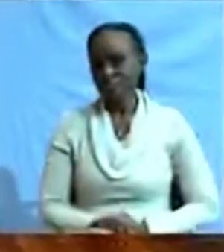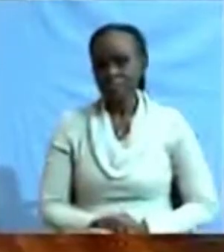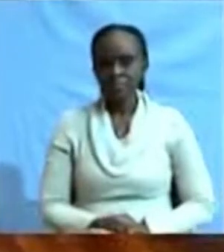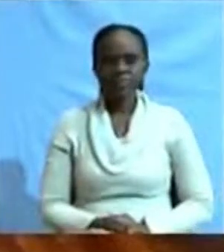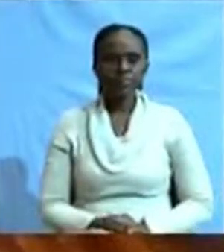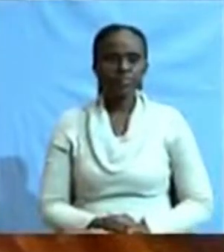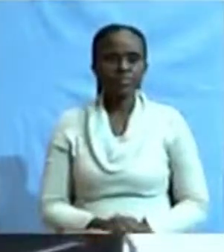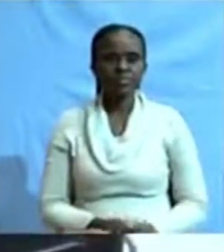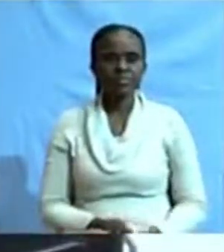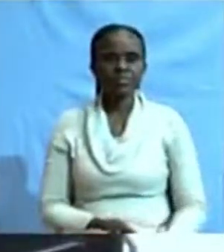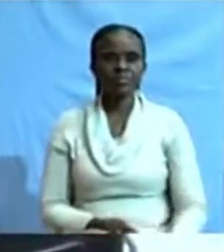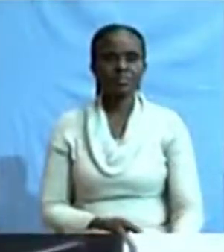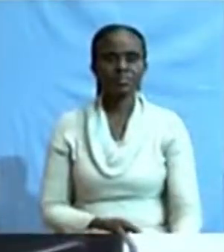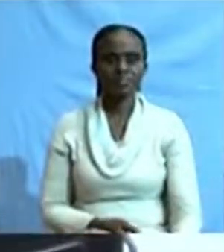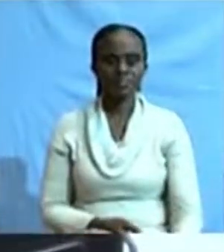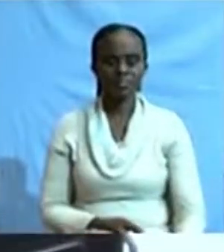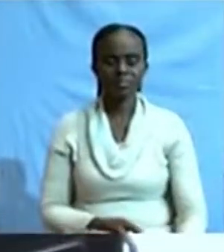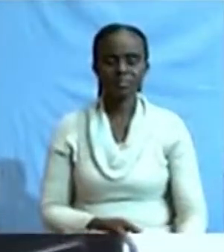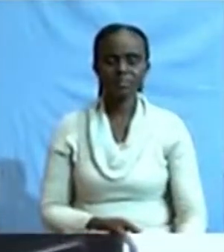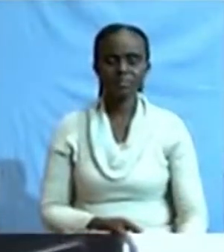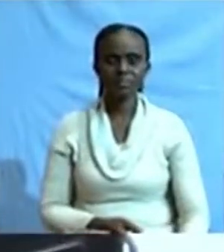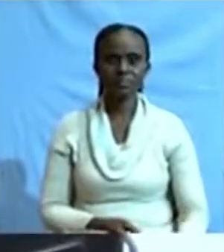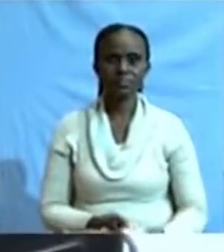Yeah, you can quickly then, Honorable